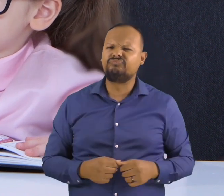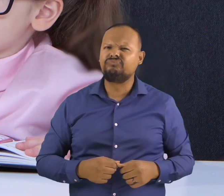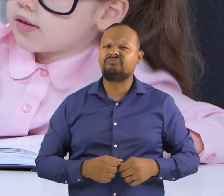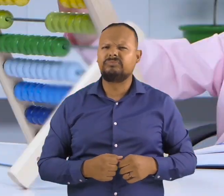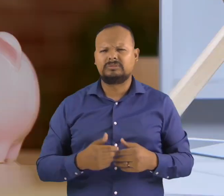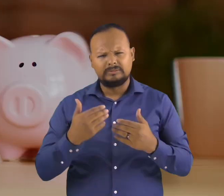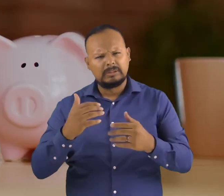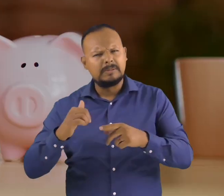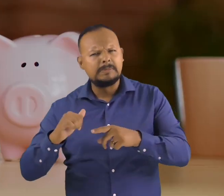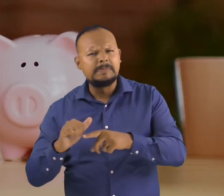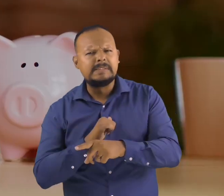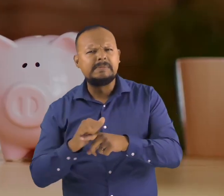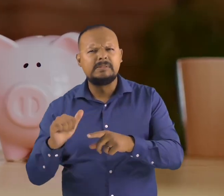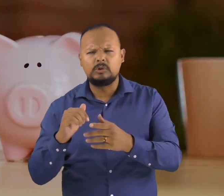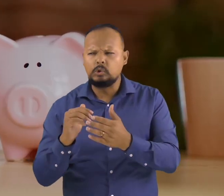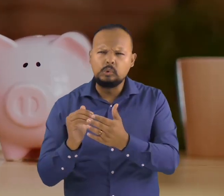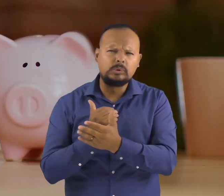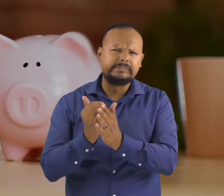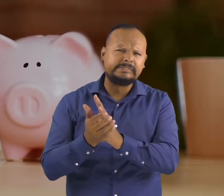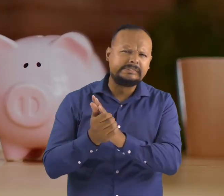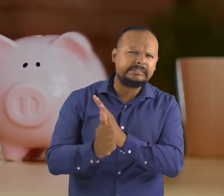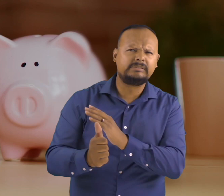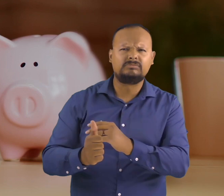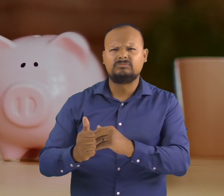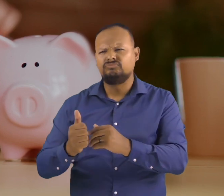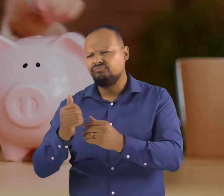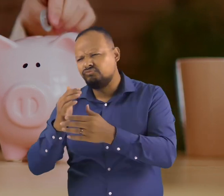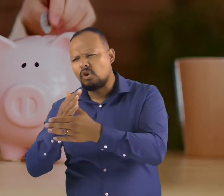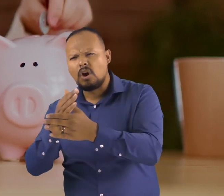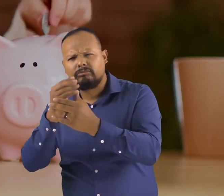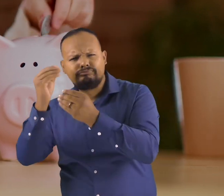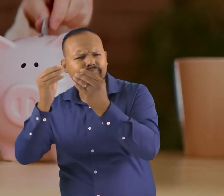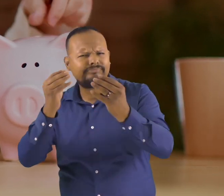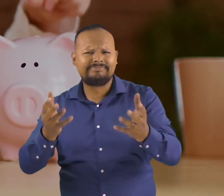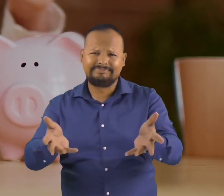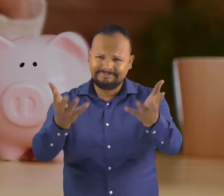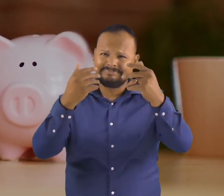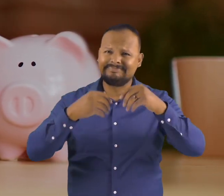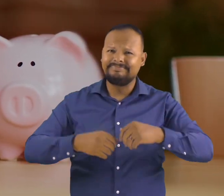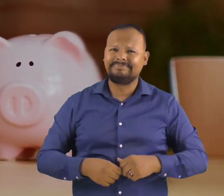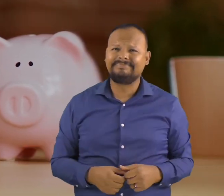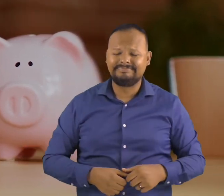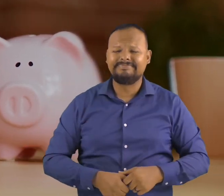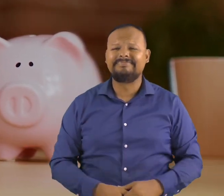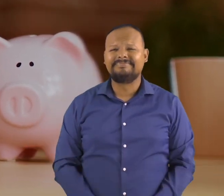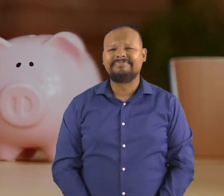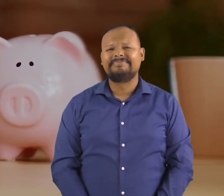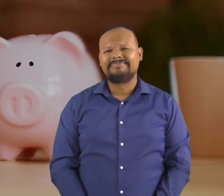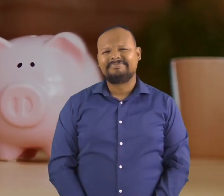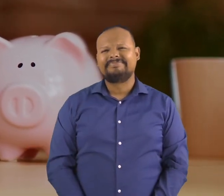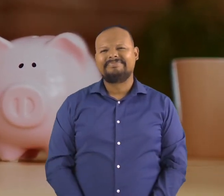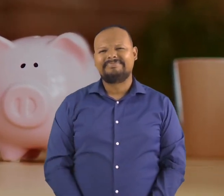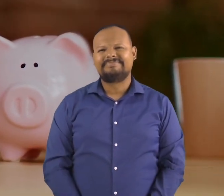Don't forget to practice your new skills and to share what you have learned.